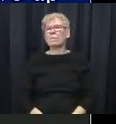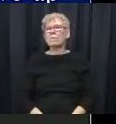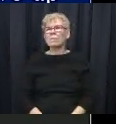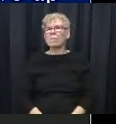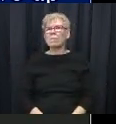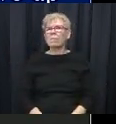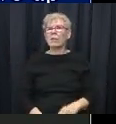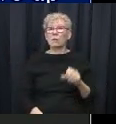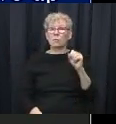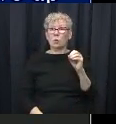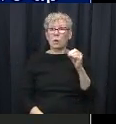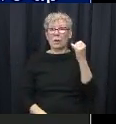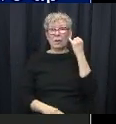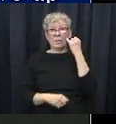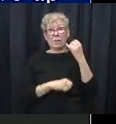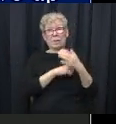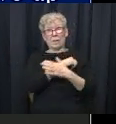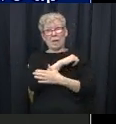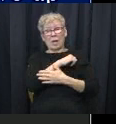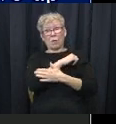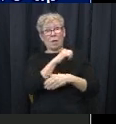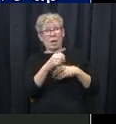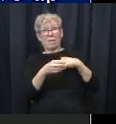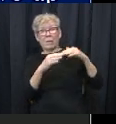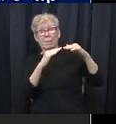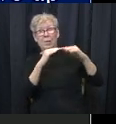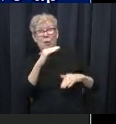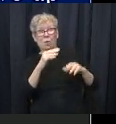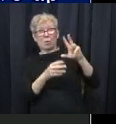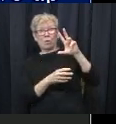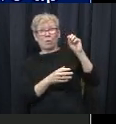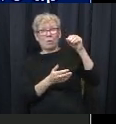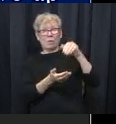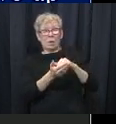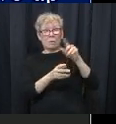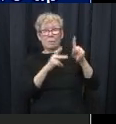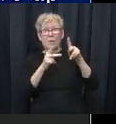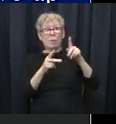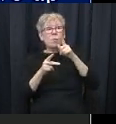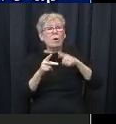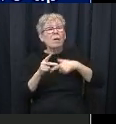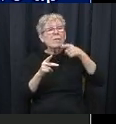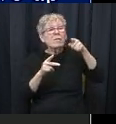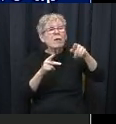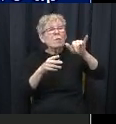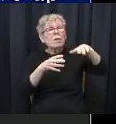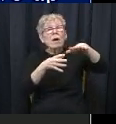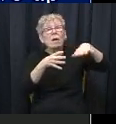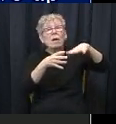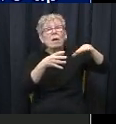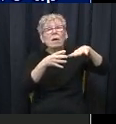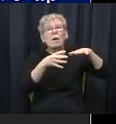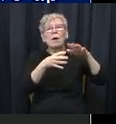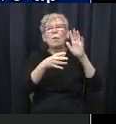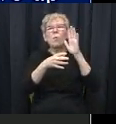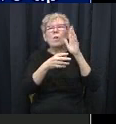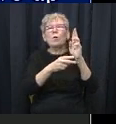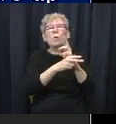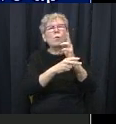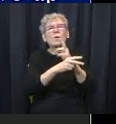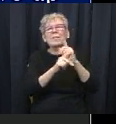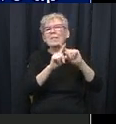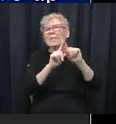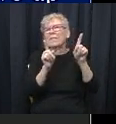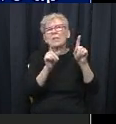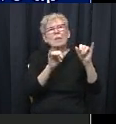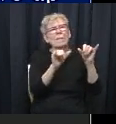in rates. So we will probably additionally look at things like case counts, number of hospitalizations,